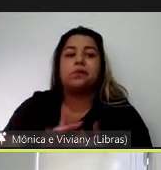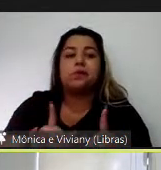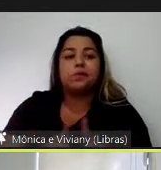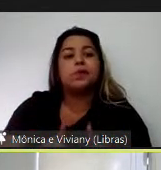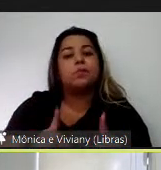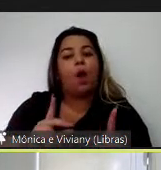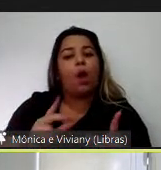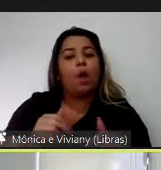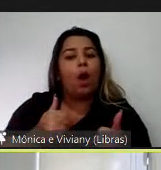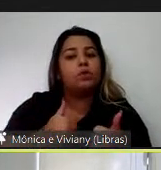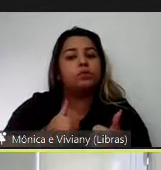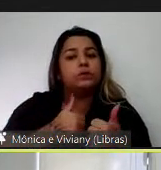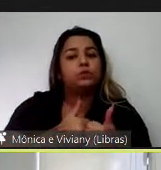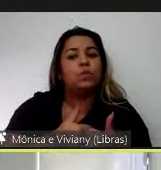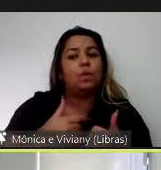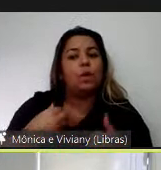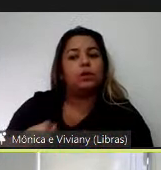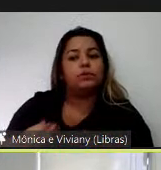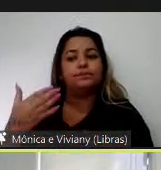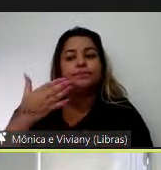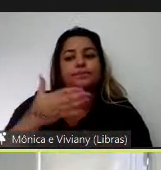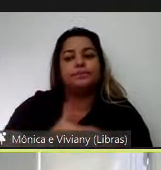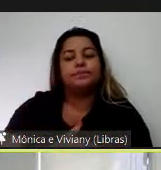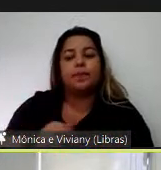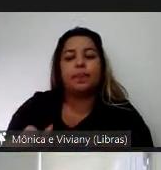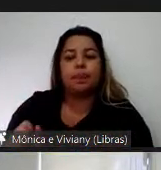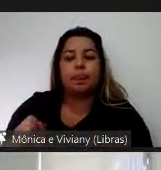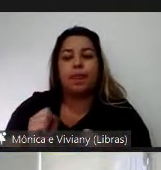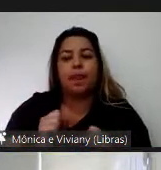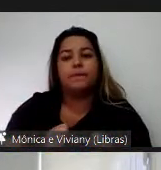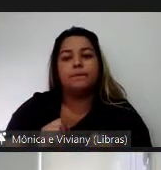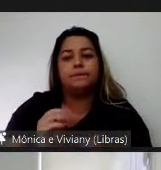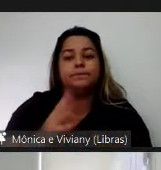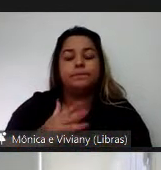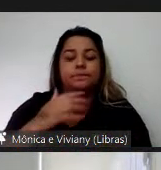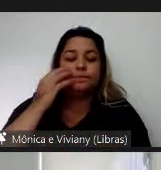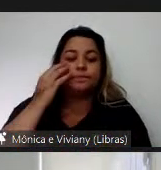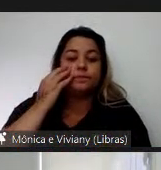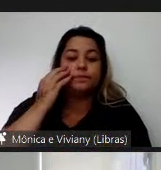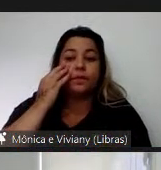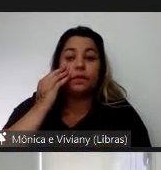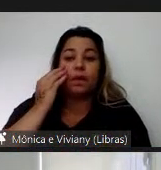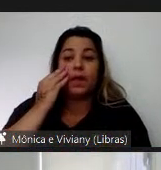make the follow-up easier.